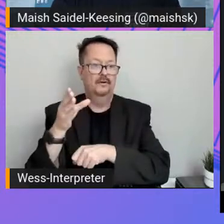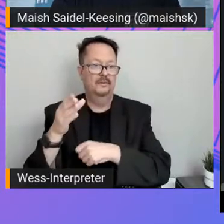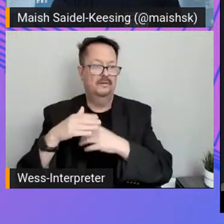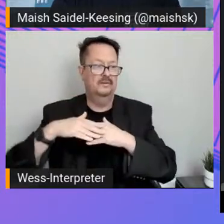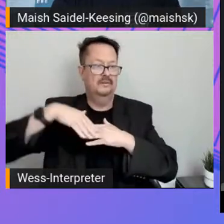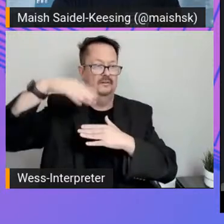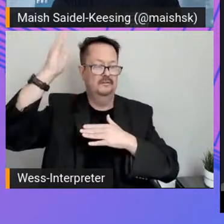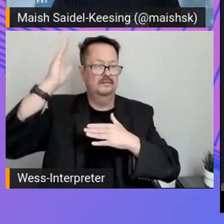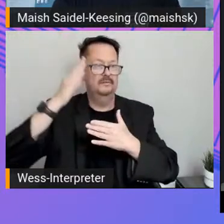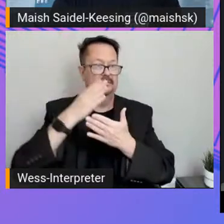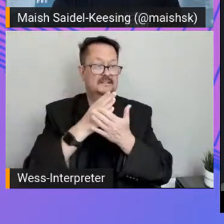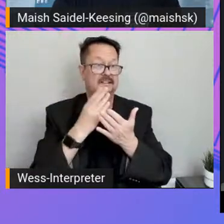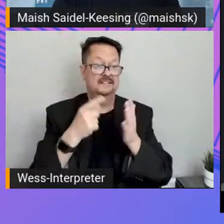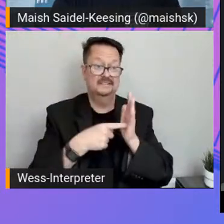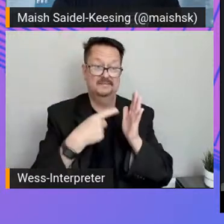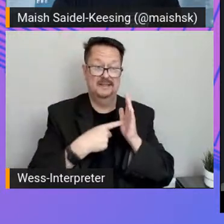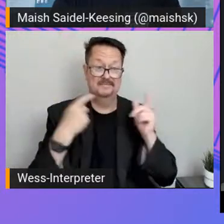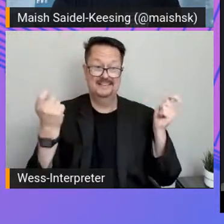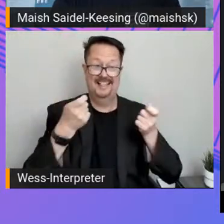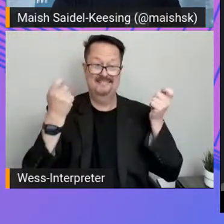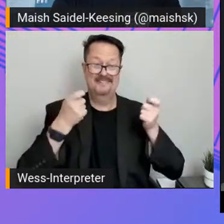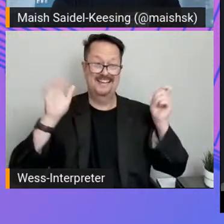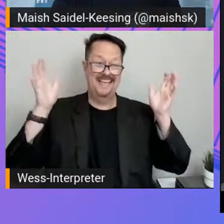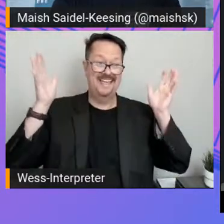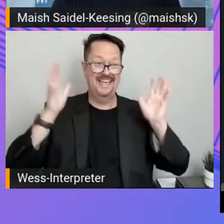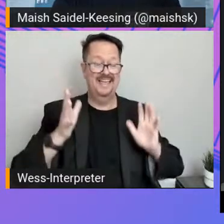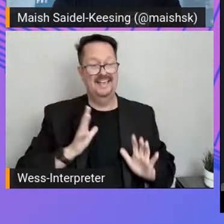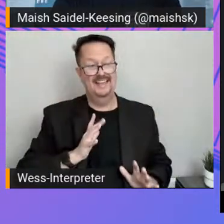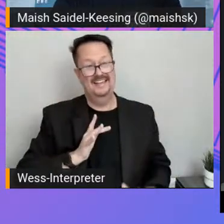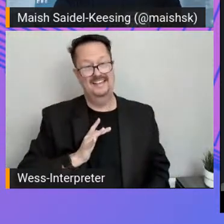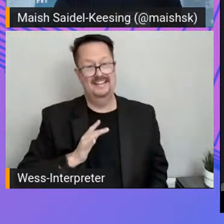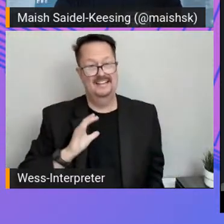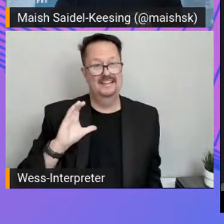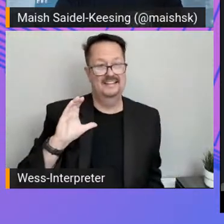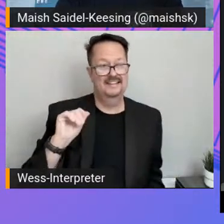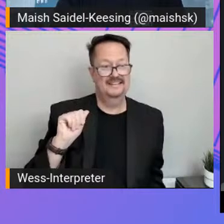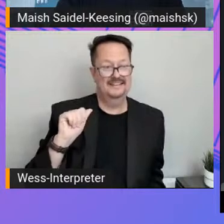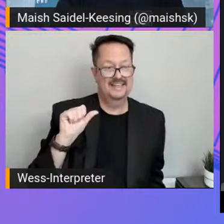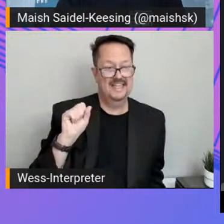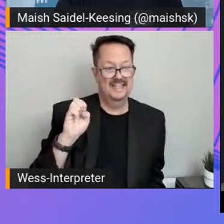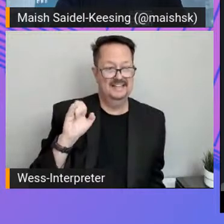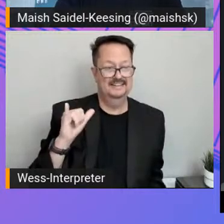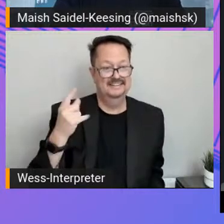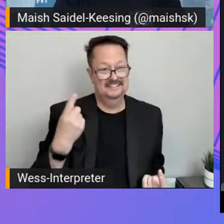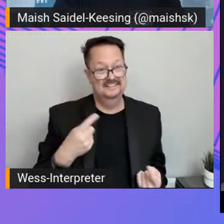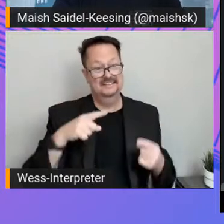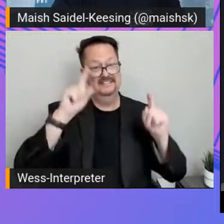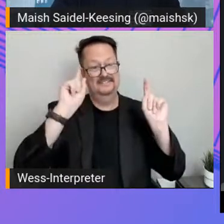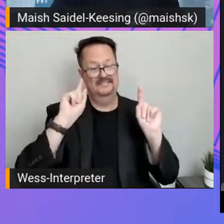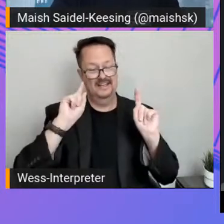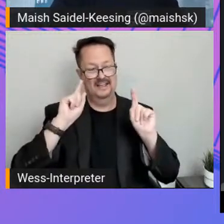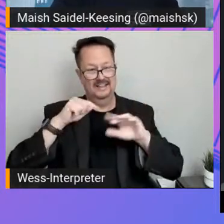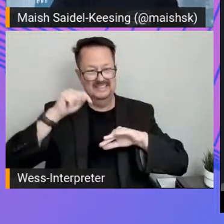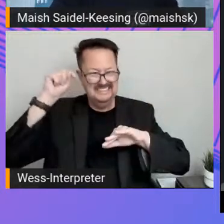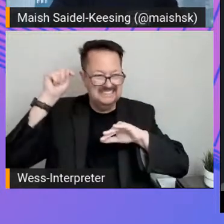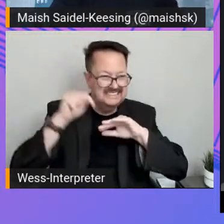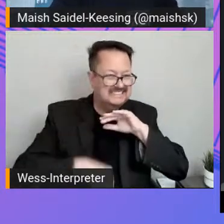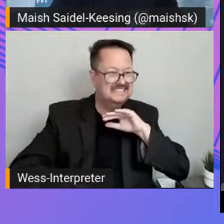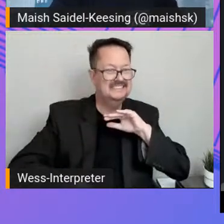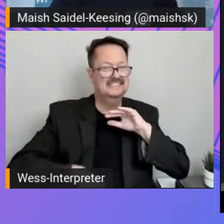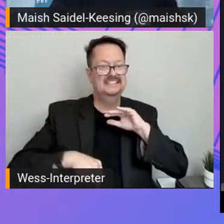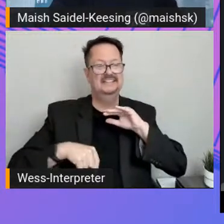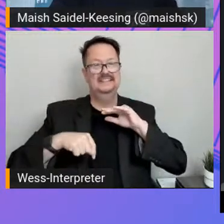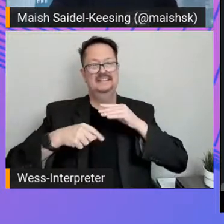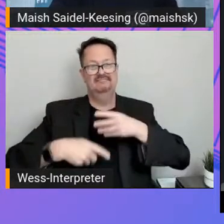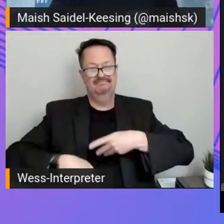they're celebrating with this. It's like, all right, cool. It's good to see that Casey's finally getting into that project, and he spun up all those Kinesis streams,